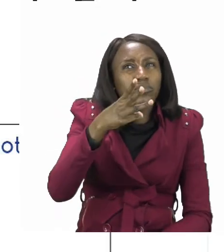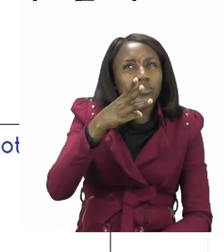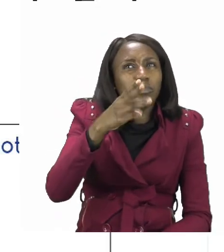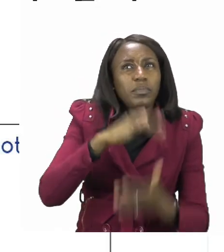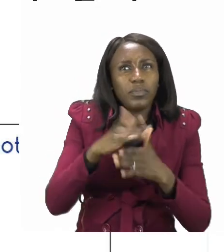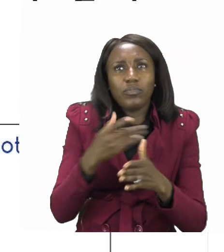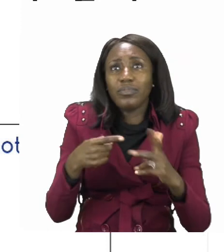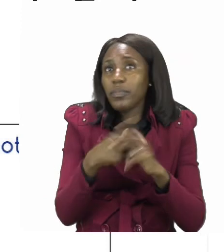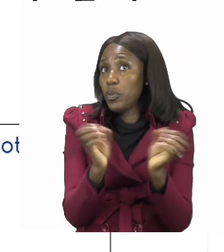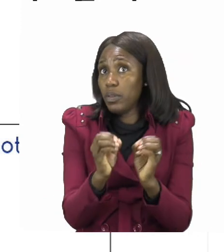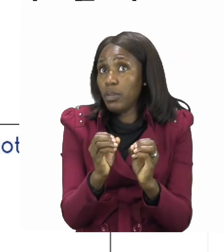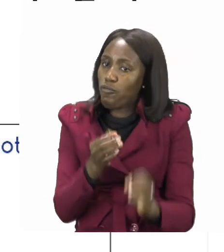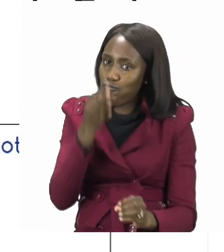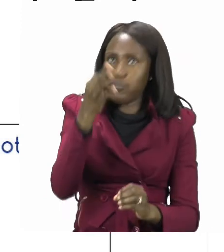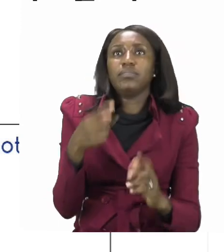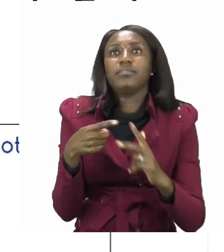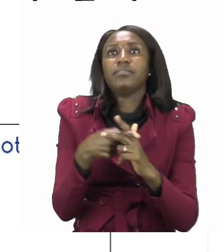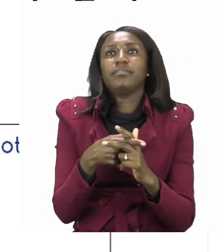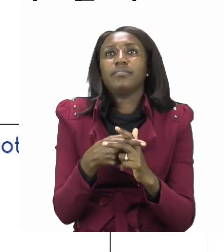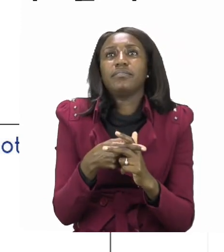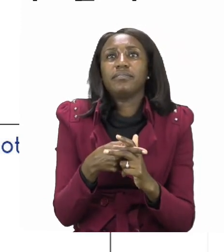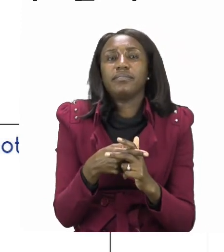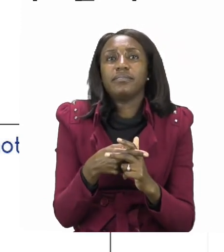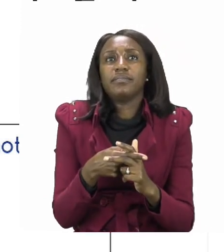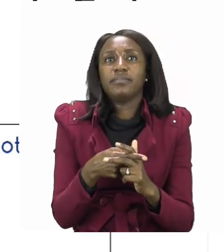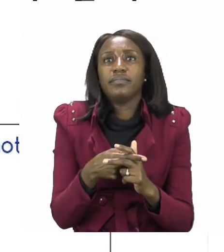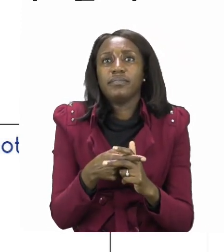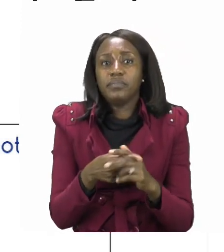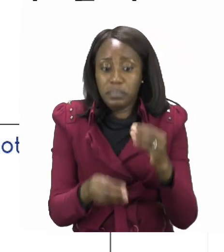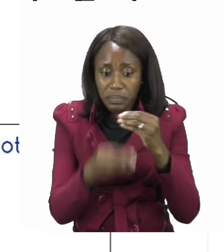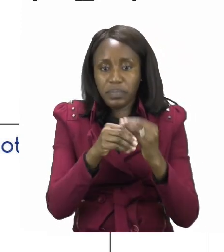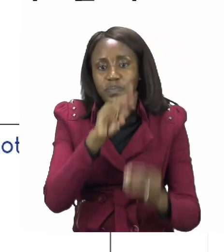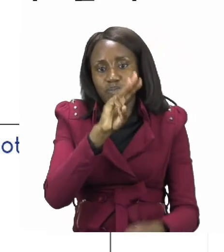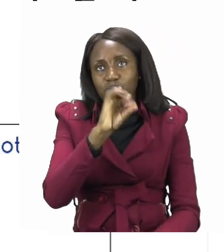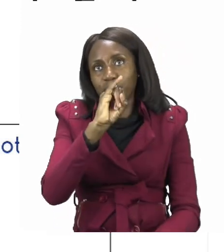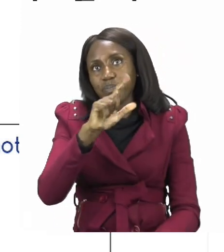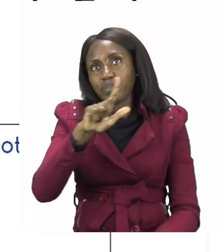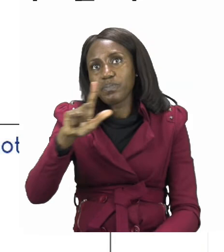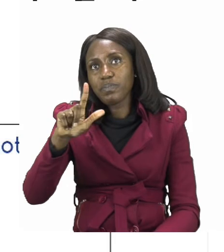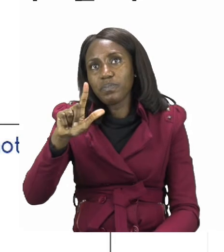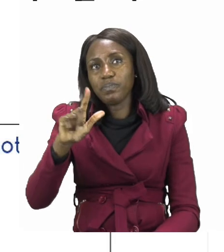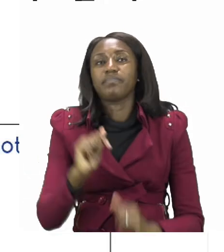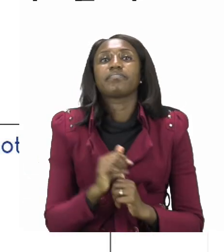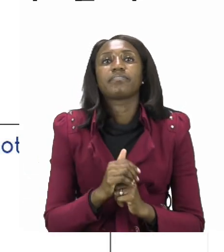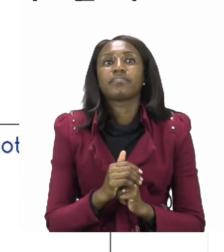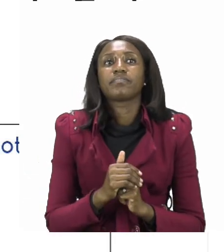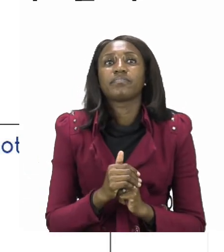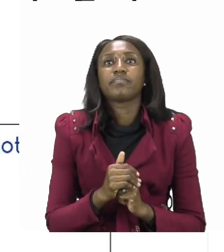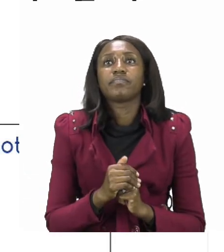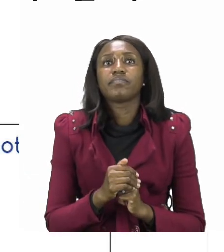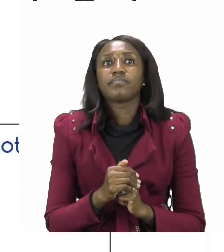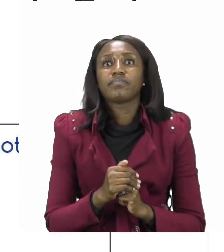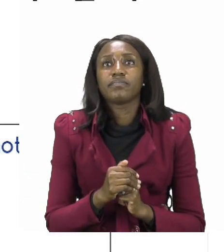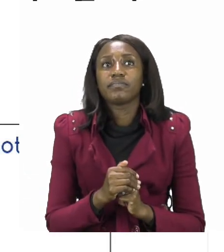in the future, we need to add will before the word drive. So we're